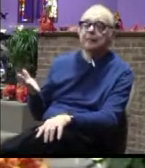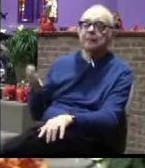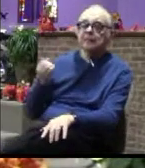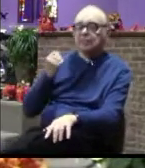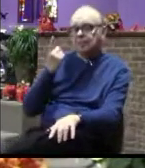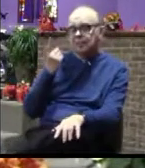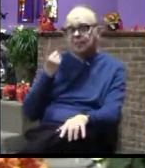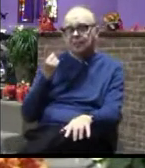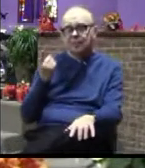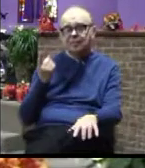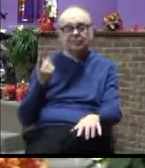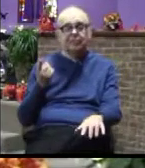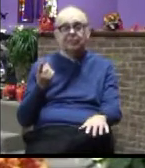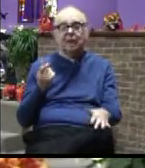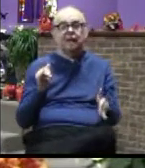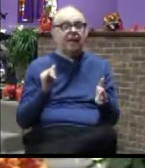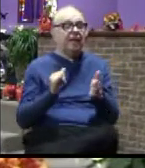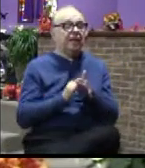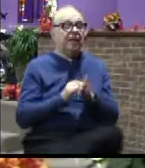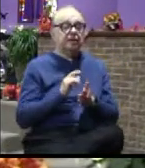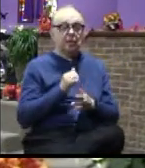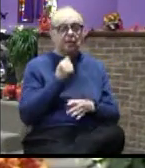Don't even realize that she was with you.